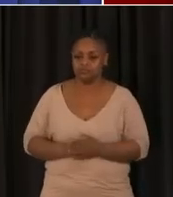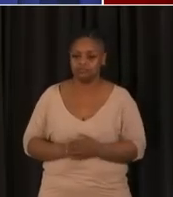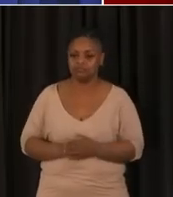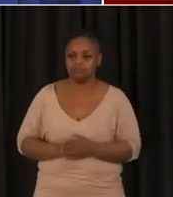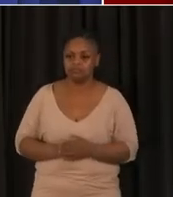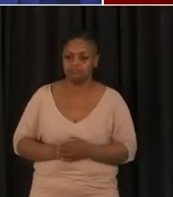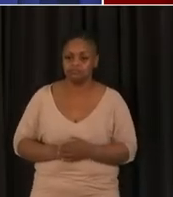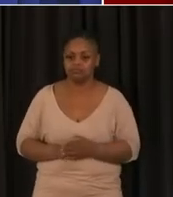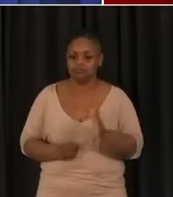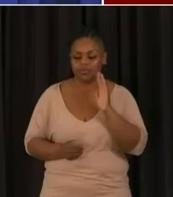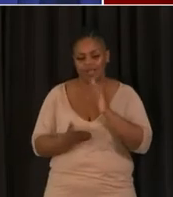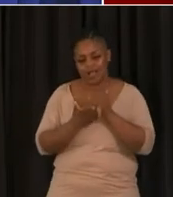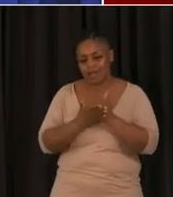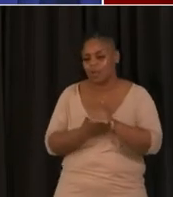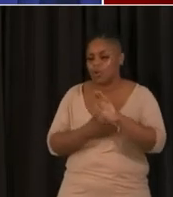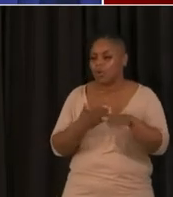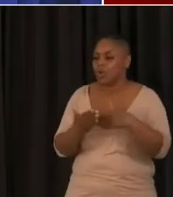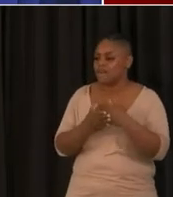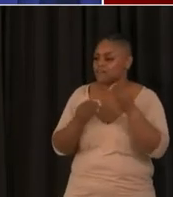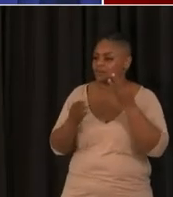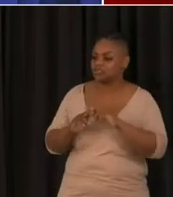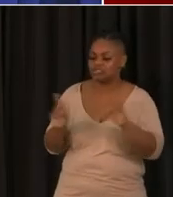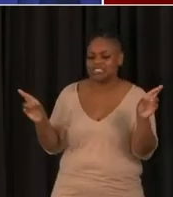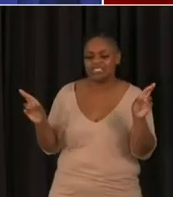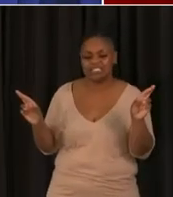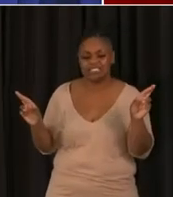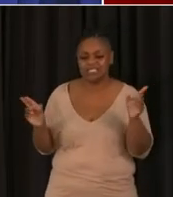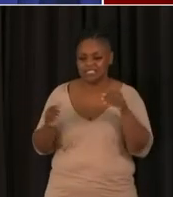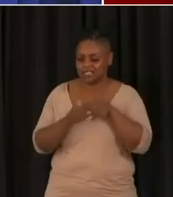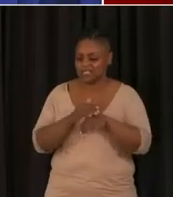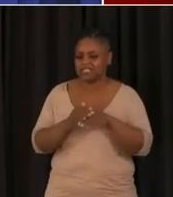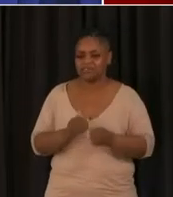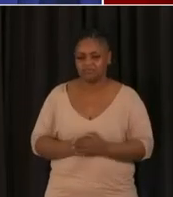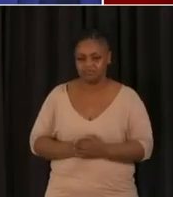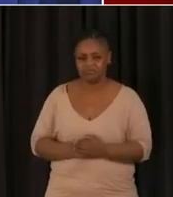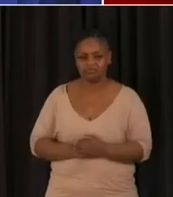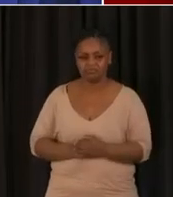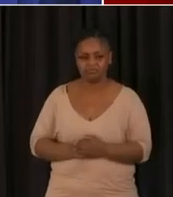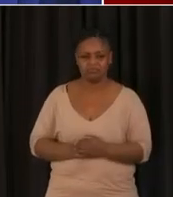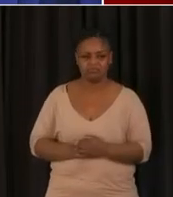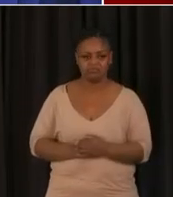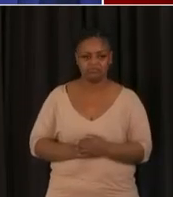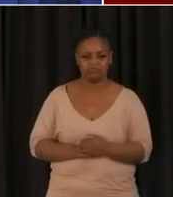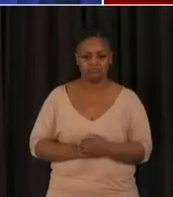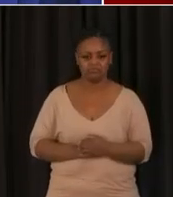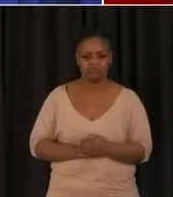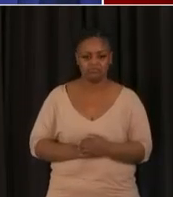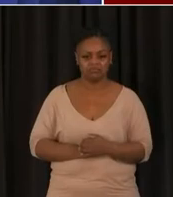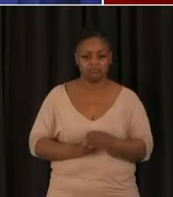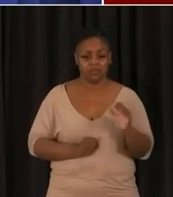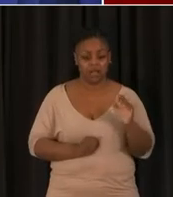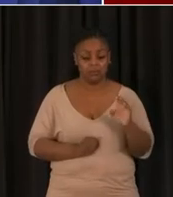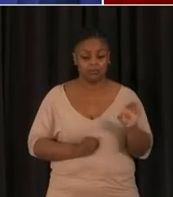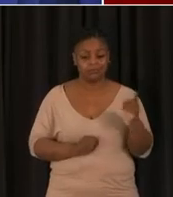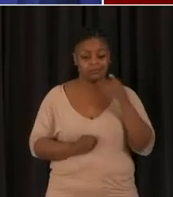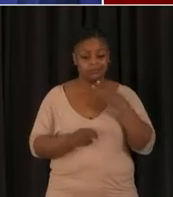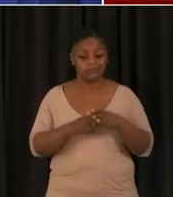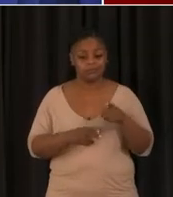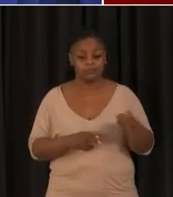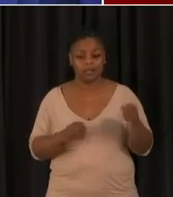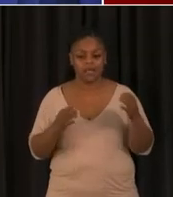loans. And then there were income and loan programs, so your relief checks, unemployment insurance, and local measures like the